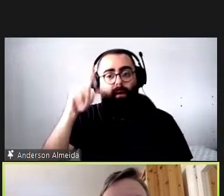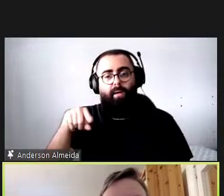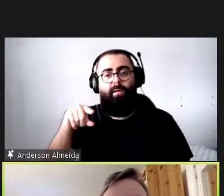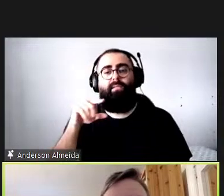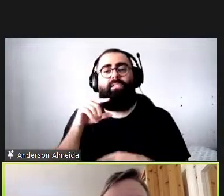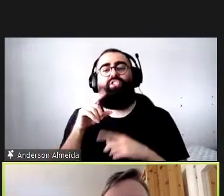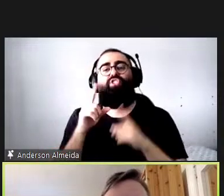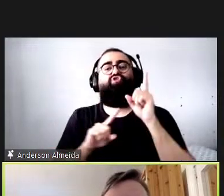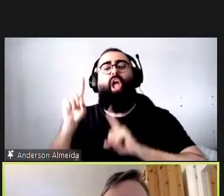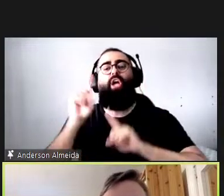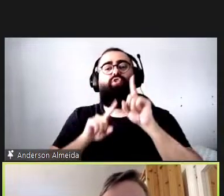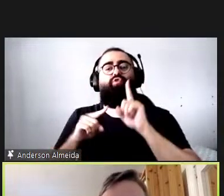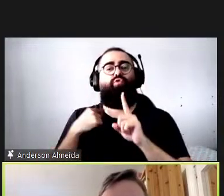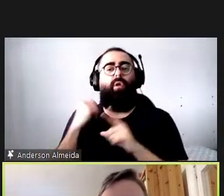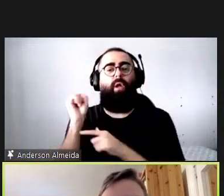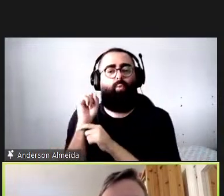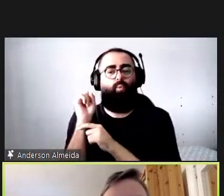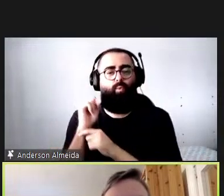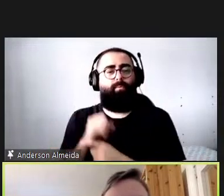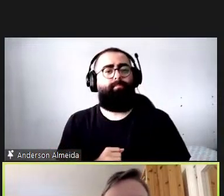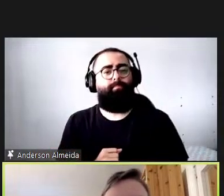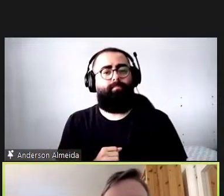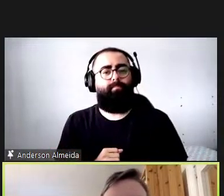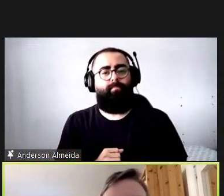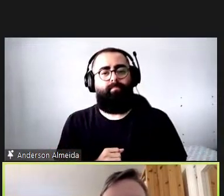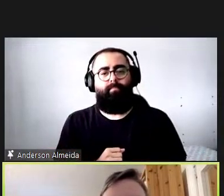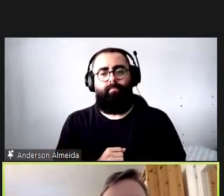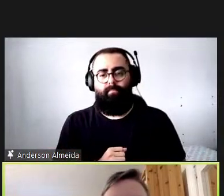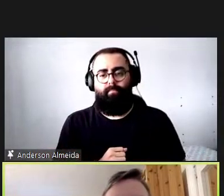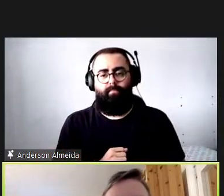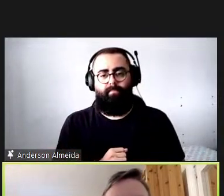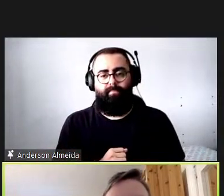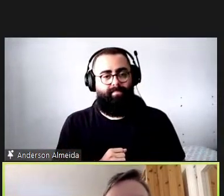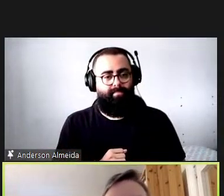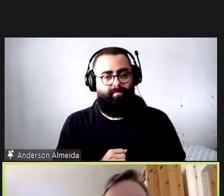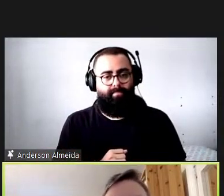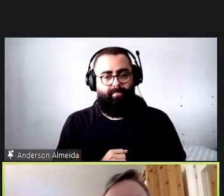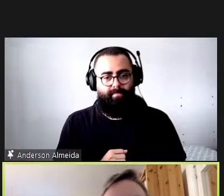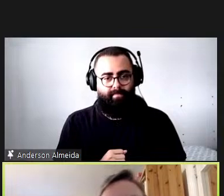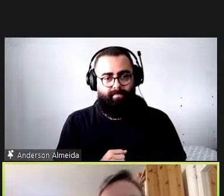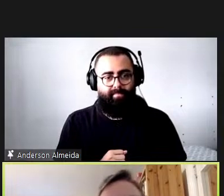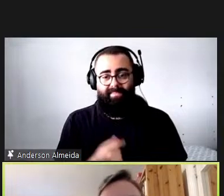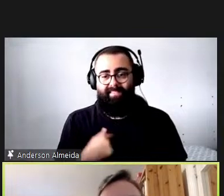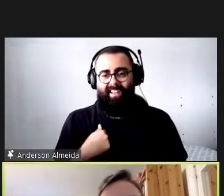actually, I think I pretty much just said what I have written on this slide.